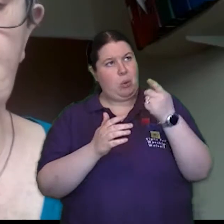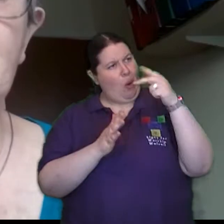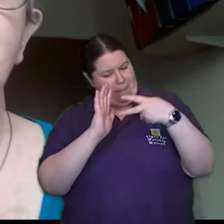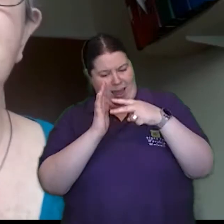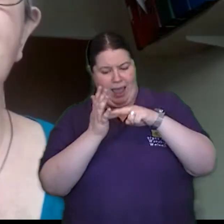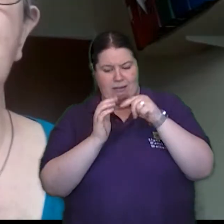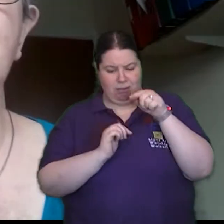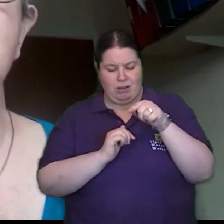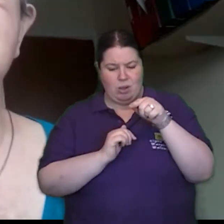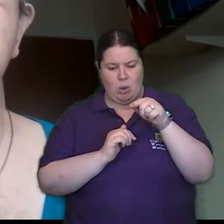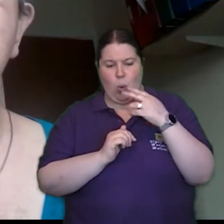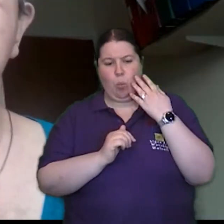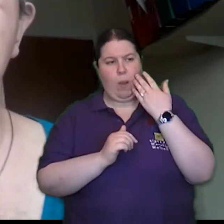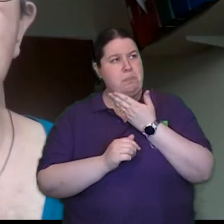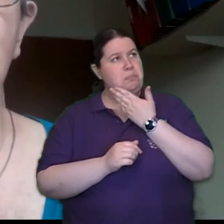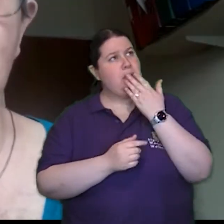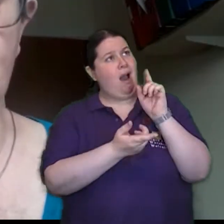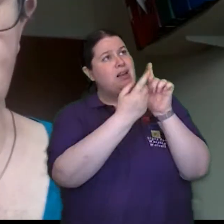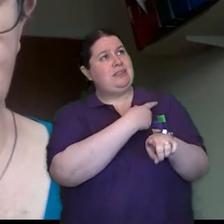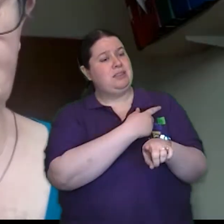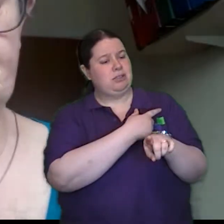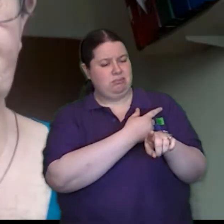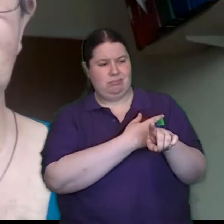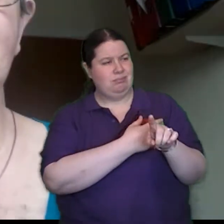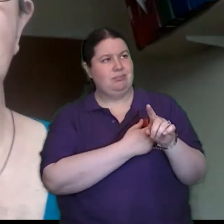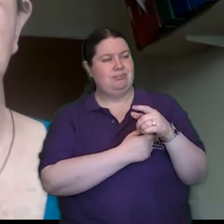your purpose for us when they are not.